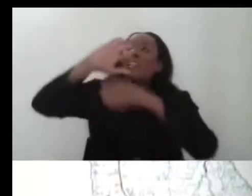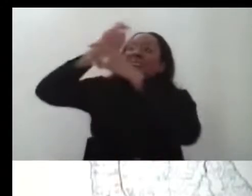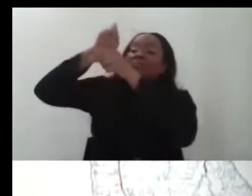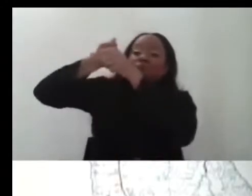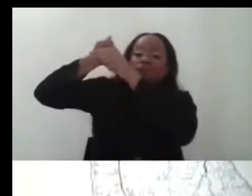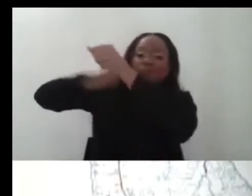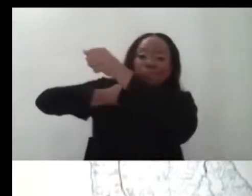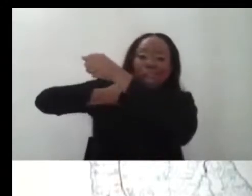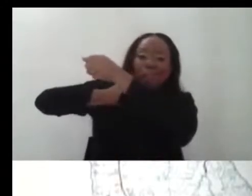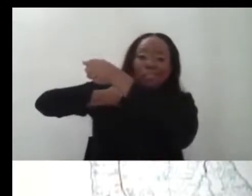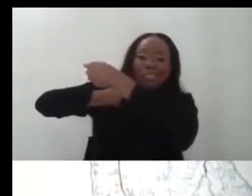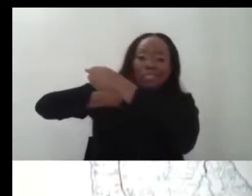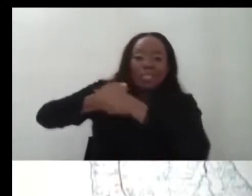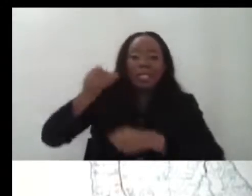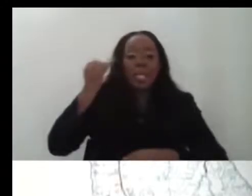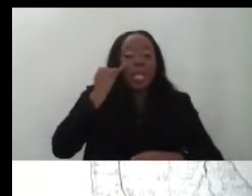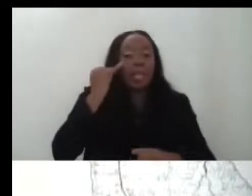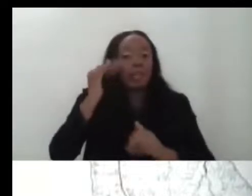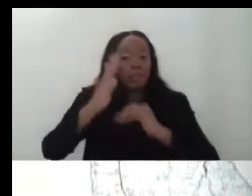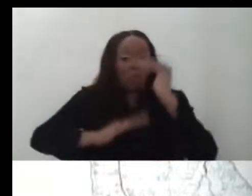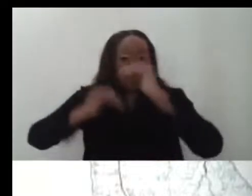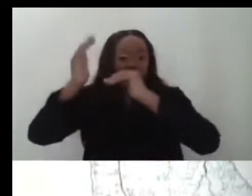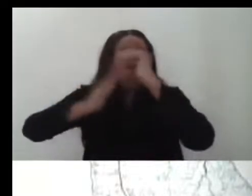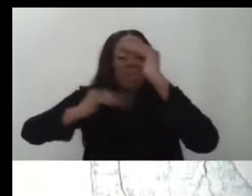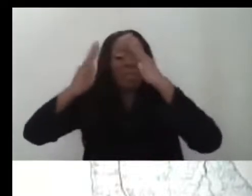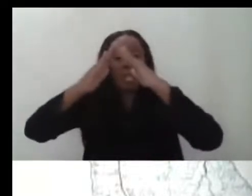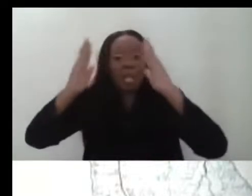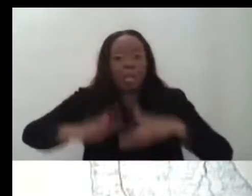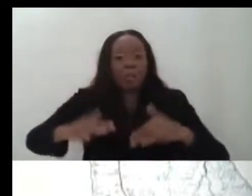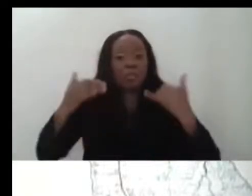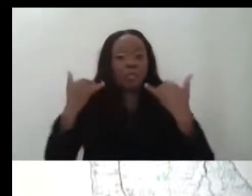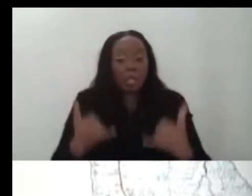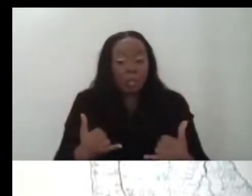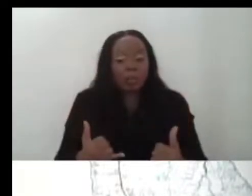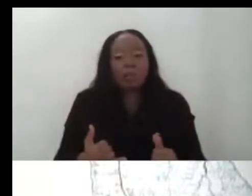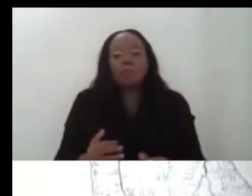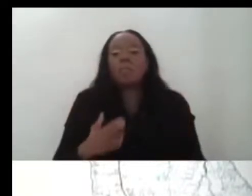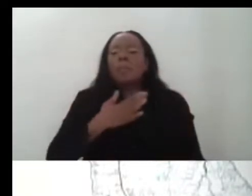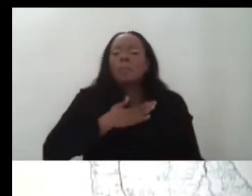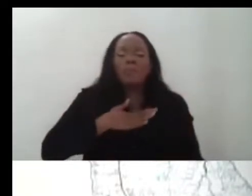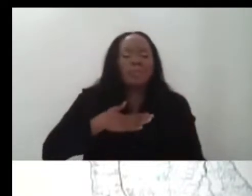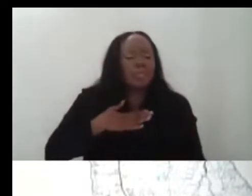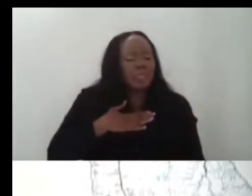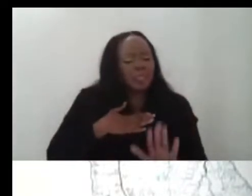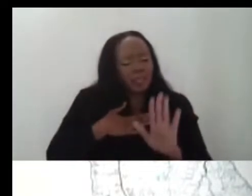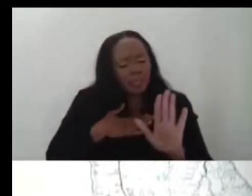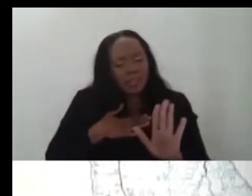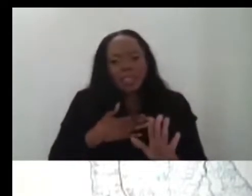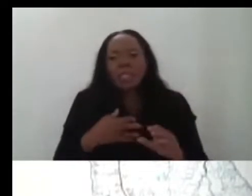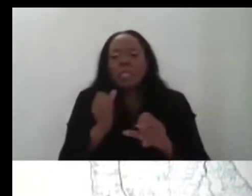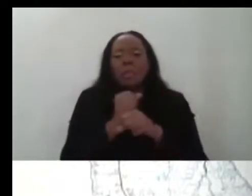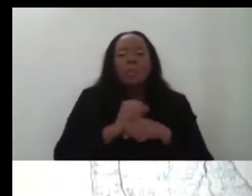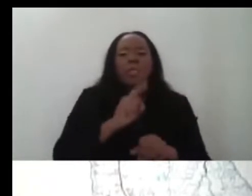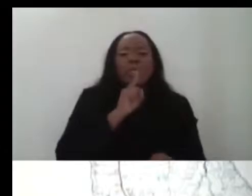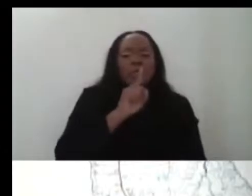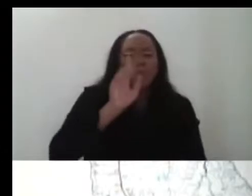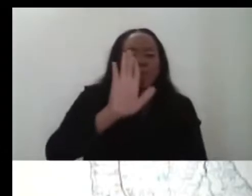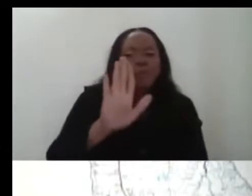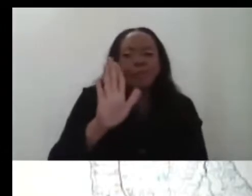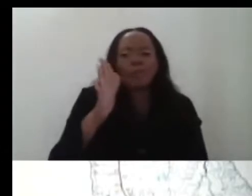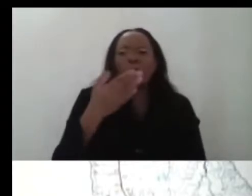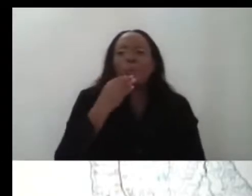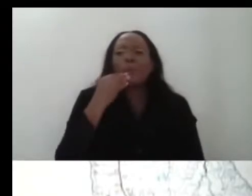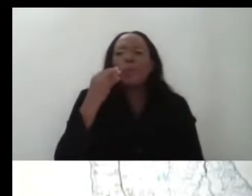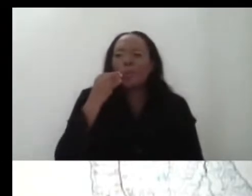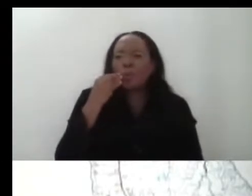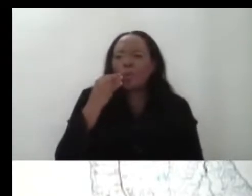if you're building your house now, you spend a couple extra dollars to make it as hurricane resilient as it can be,